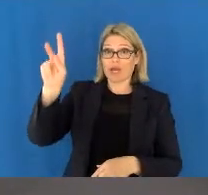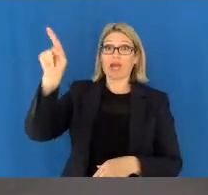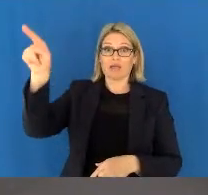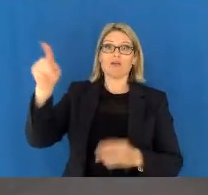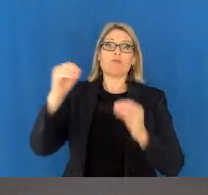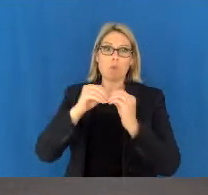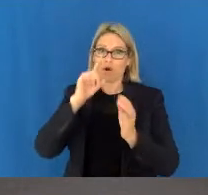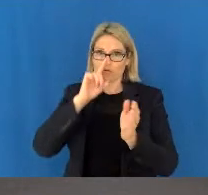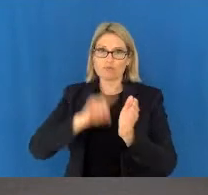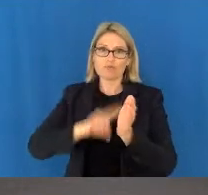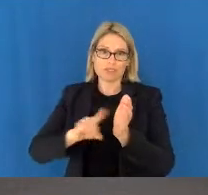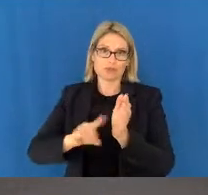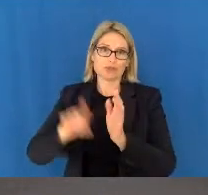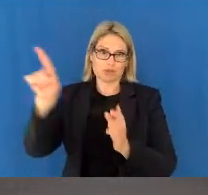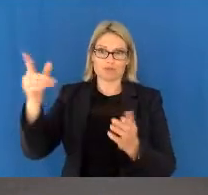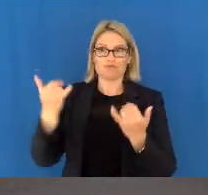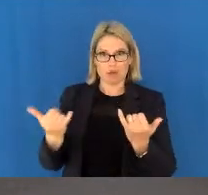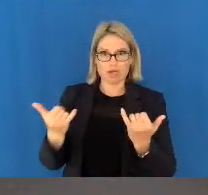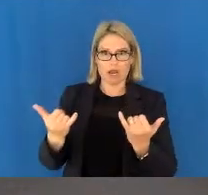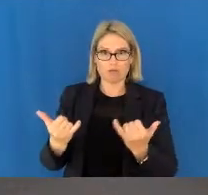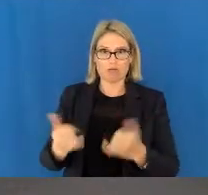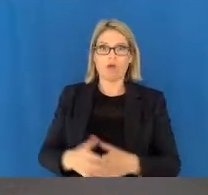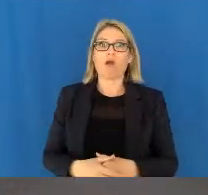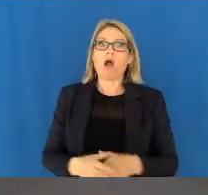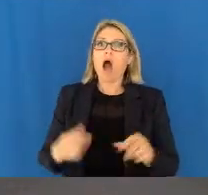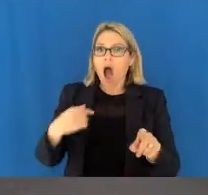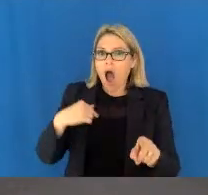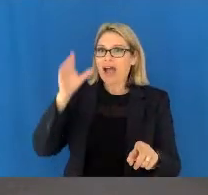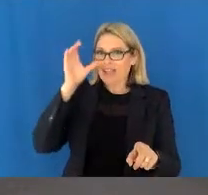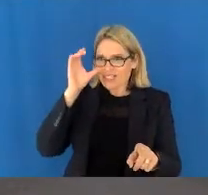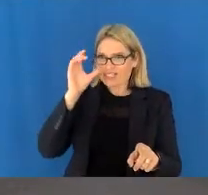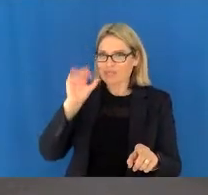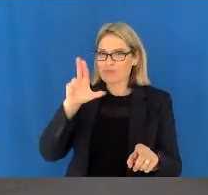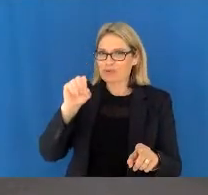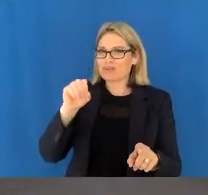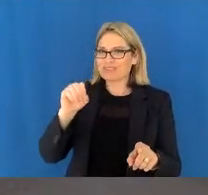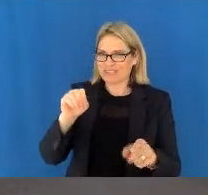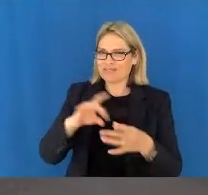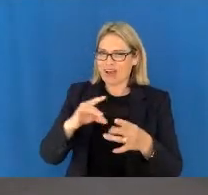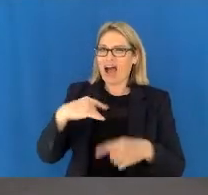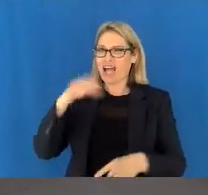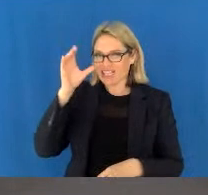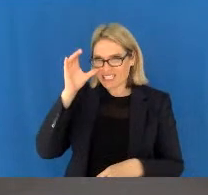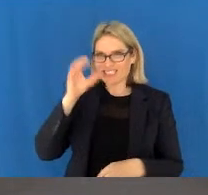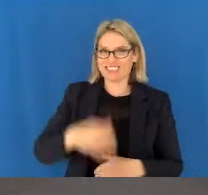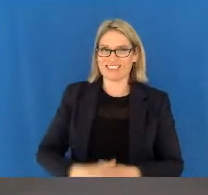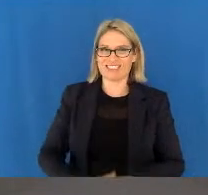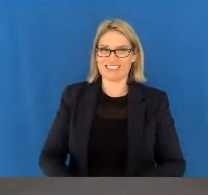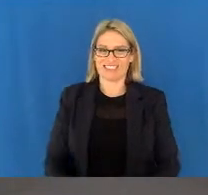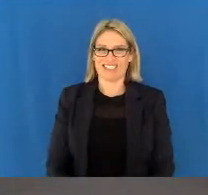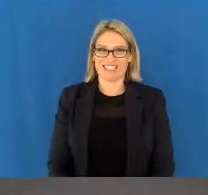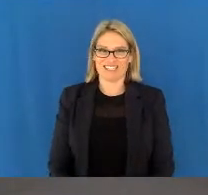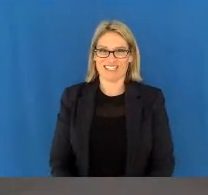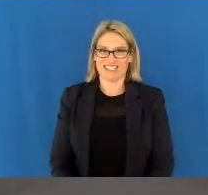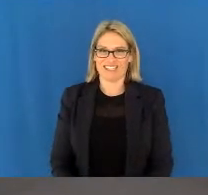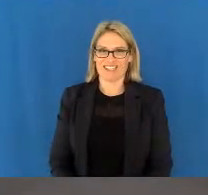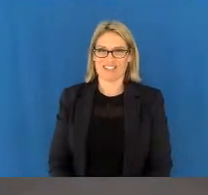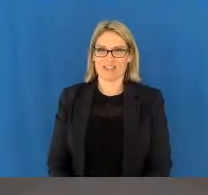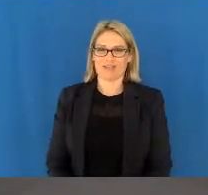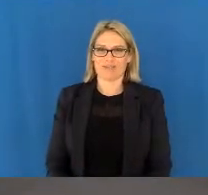Yep. I do listen at the news conferences. Quand le personnel, les enseignants, les... Okay.